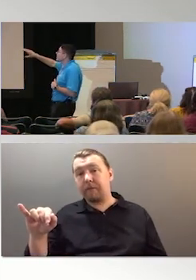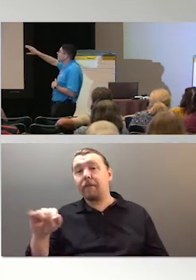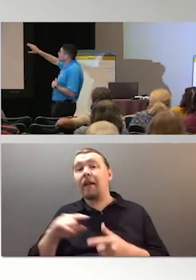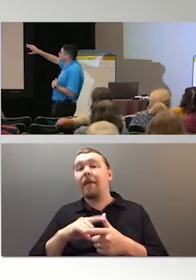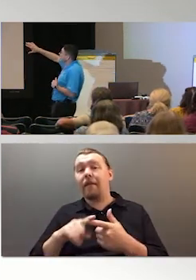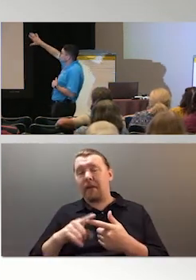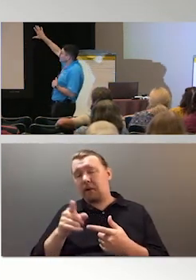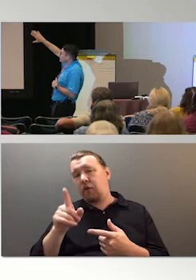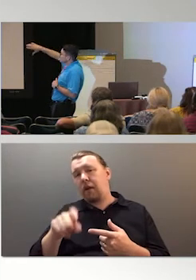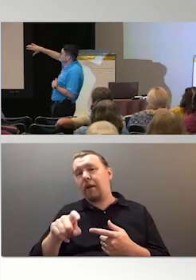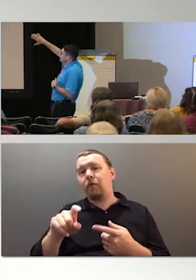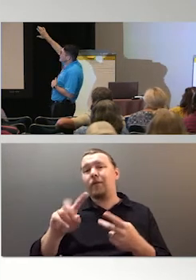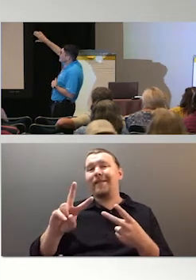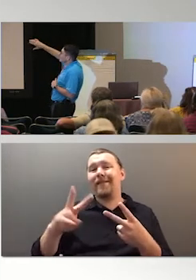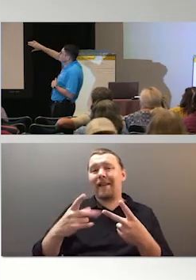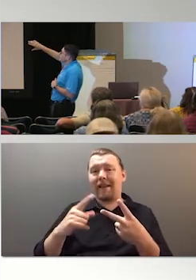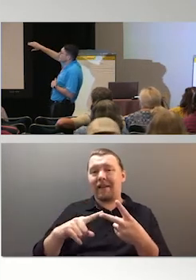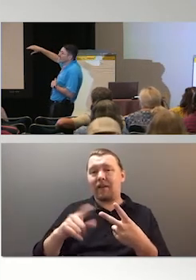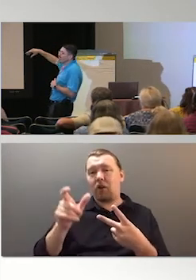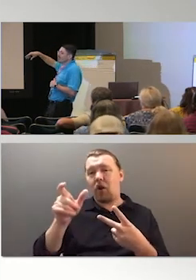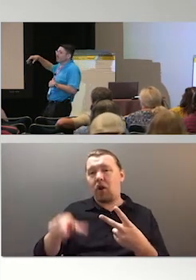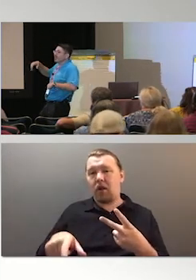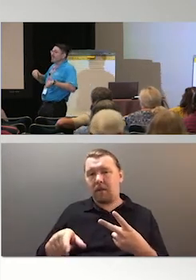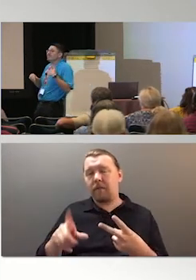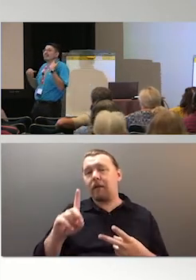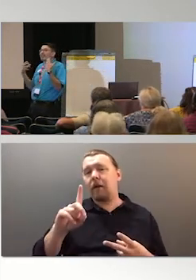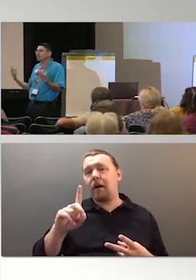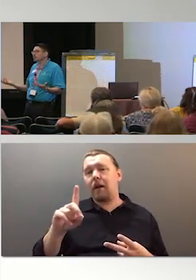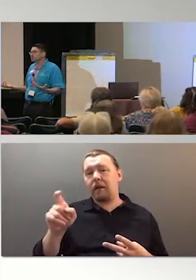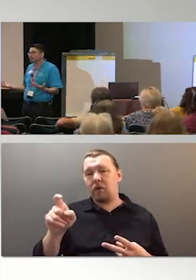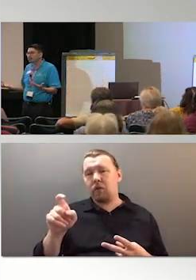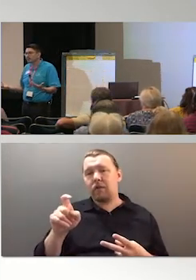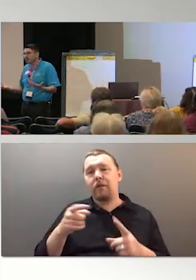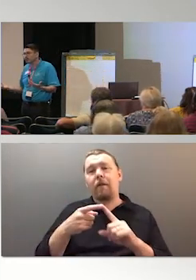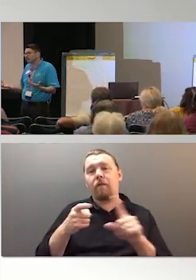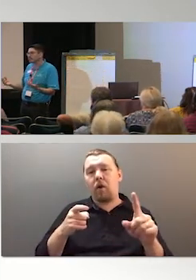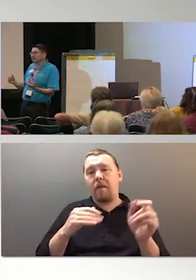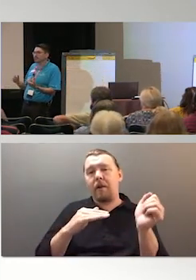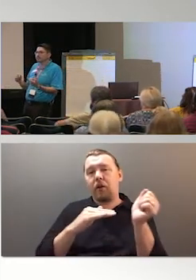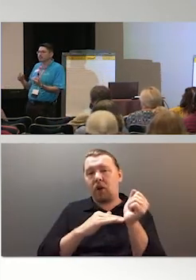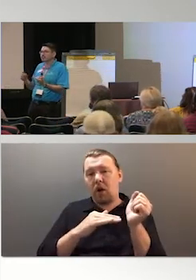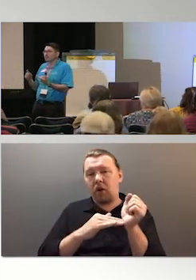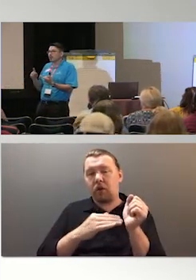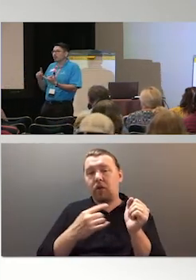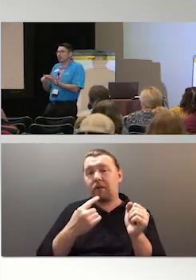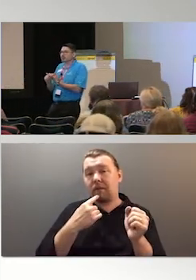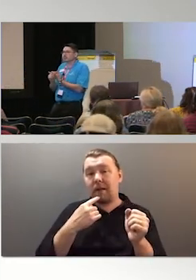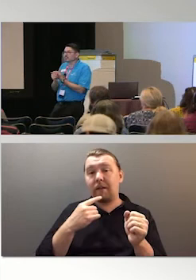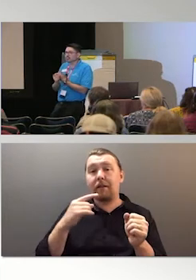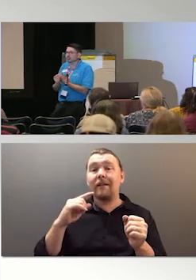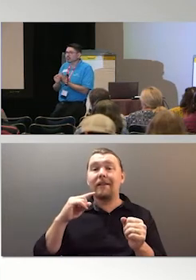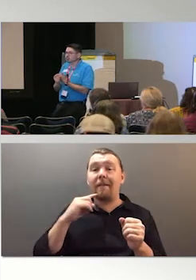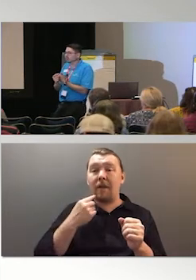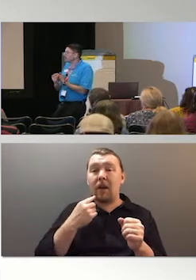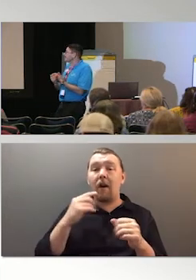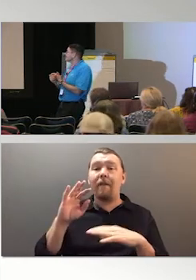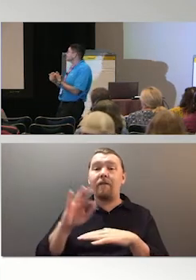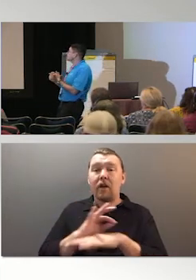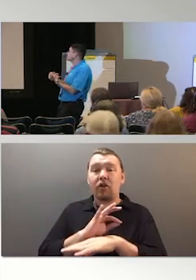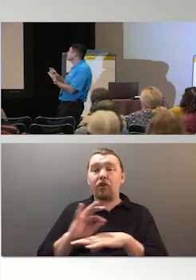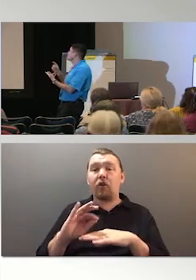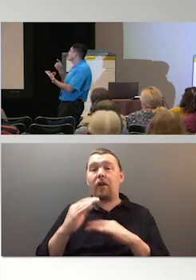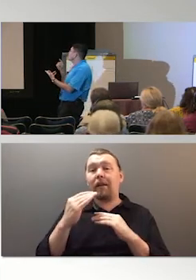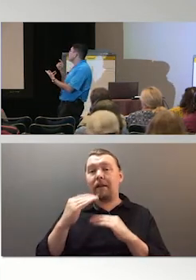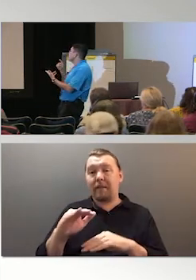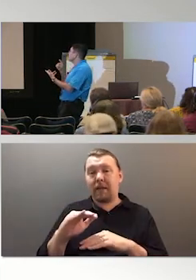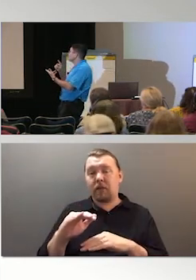about, then you have to go to the second column where you have a diagnosis from a doctor that says it's marked in severe functional